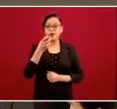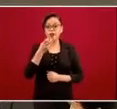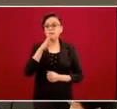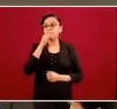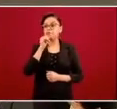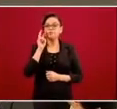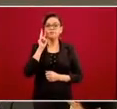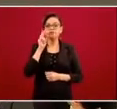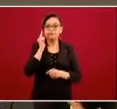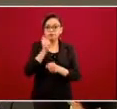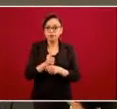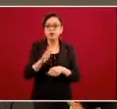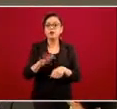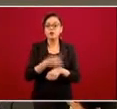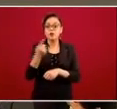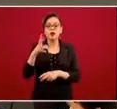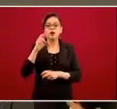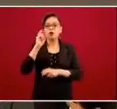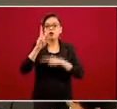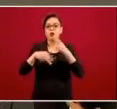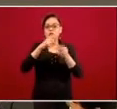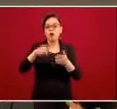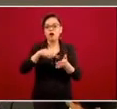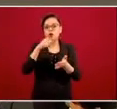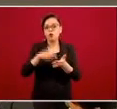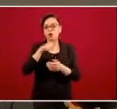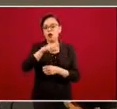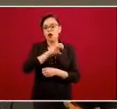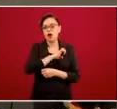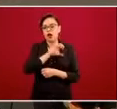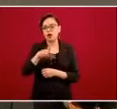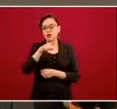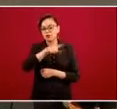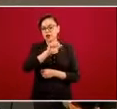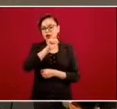see because they are not in the monitoring units of